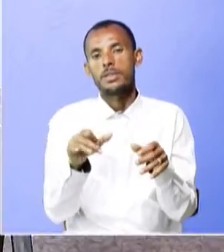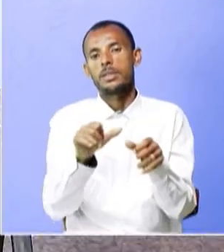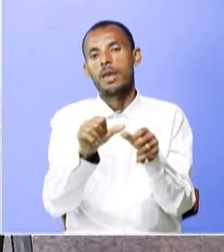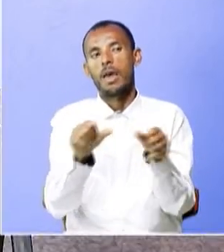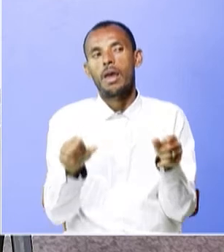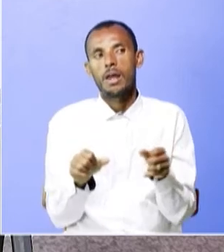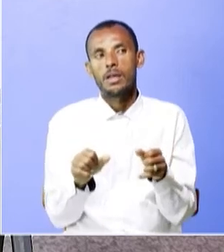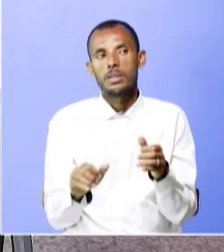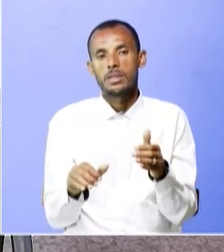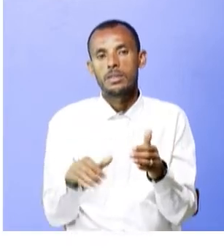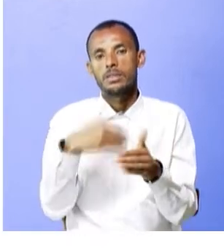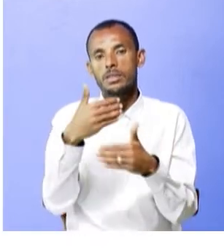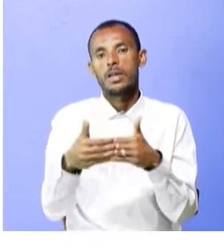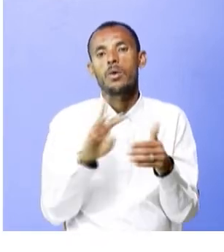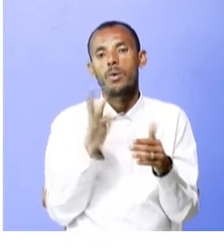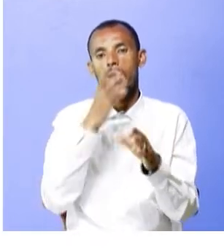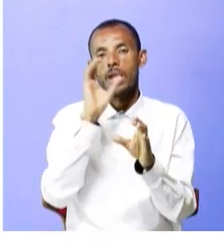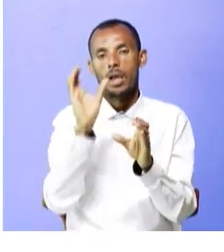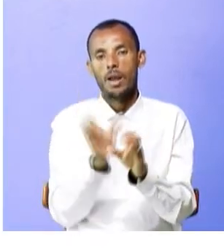separately. Then we calculate the